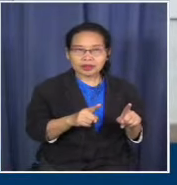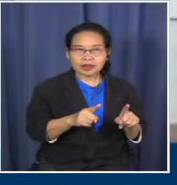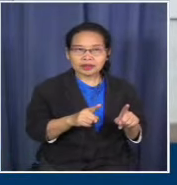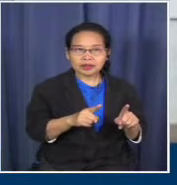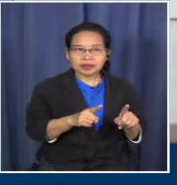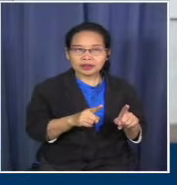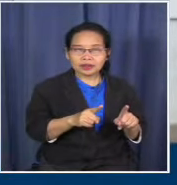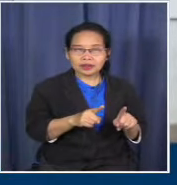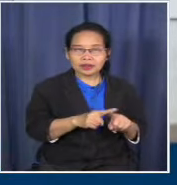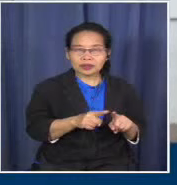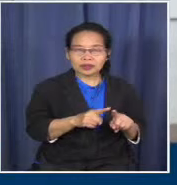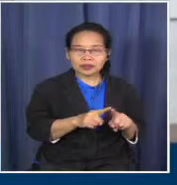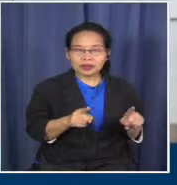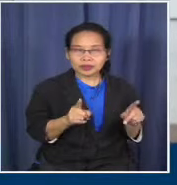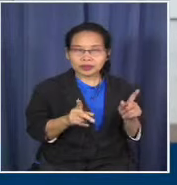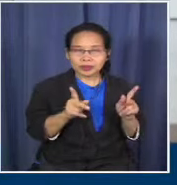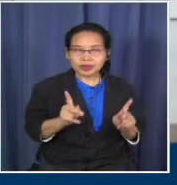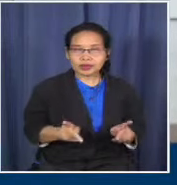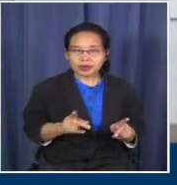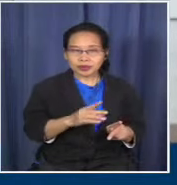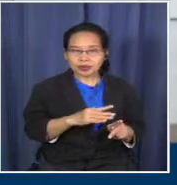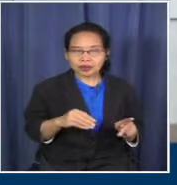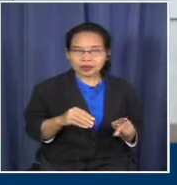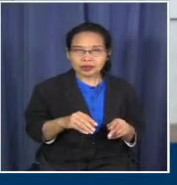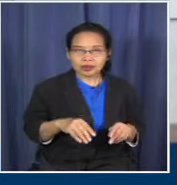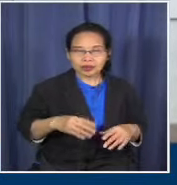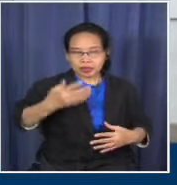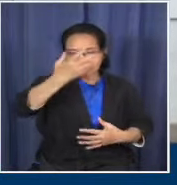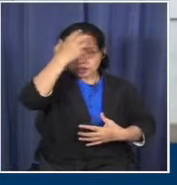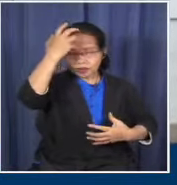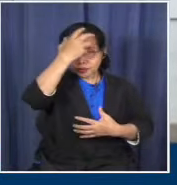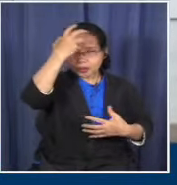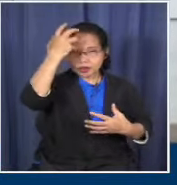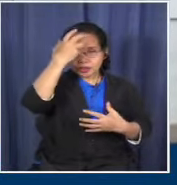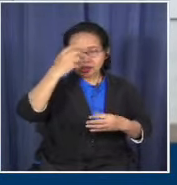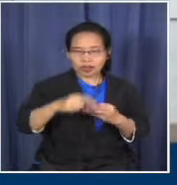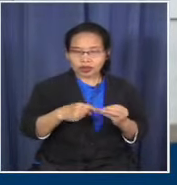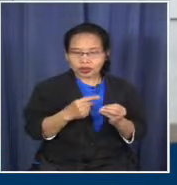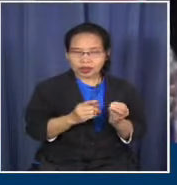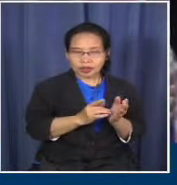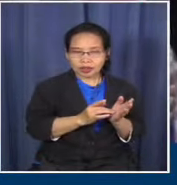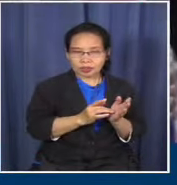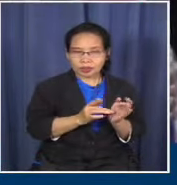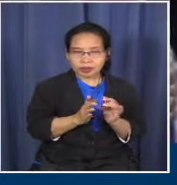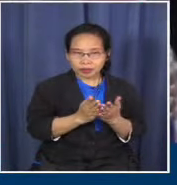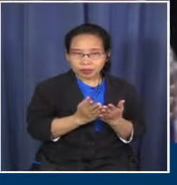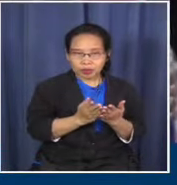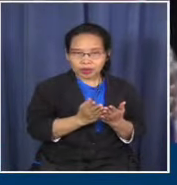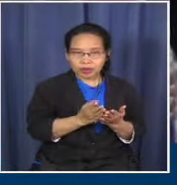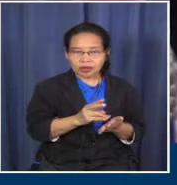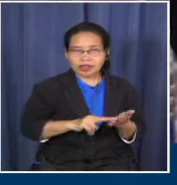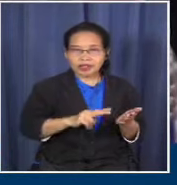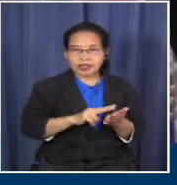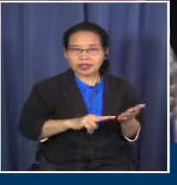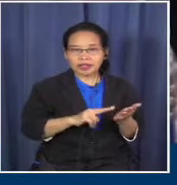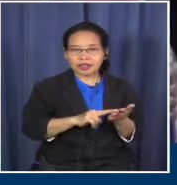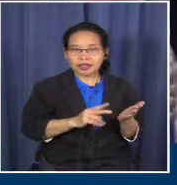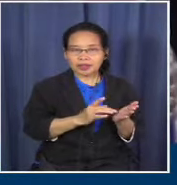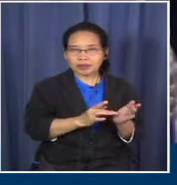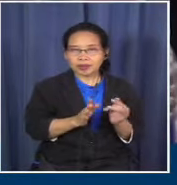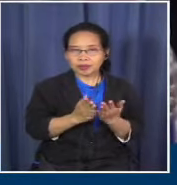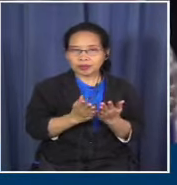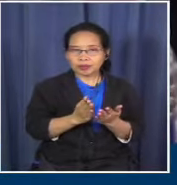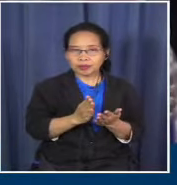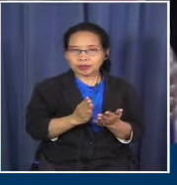Let us read the difference in the composition of man from chimpanzees according to the